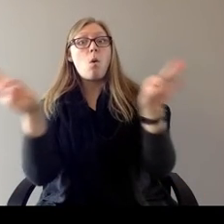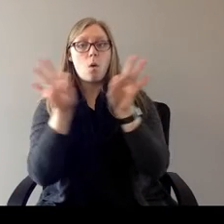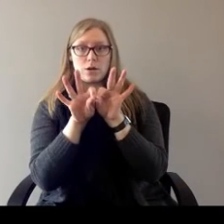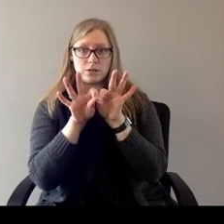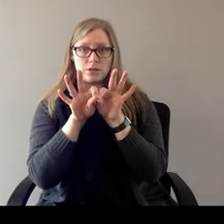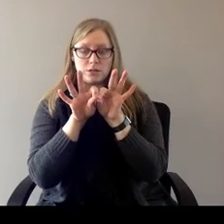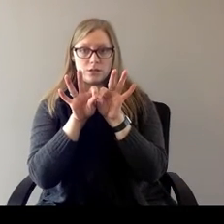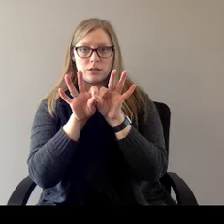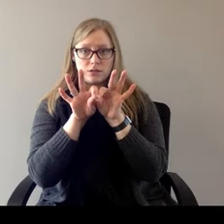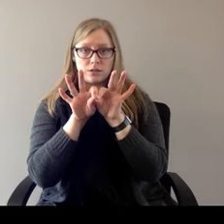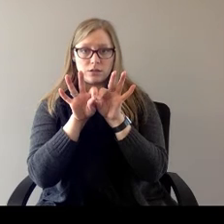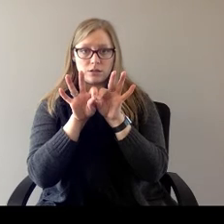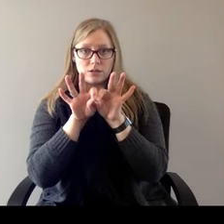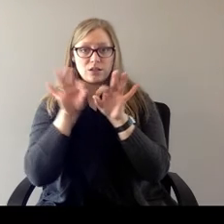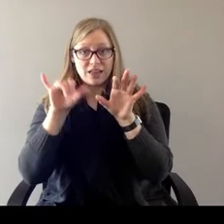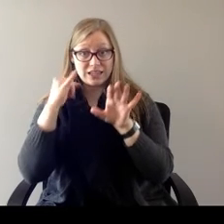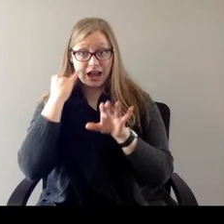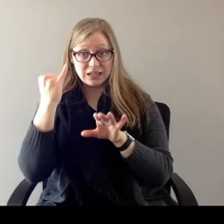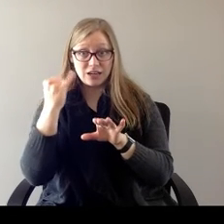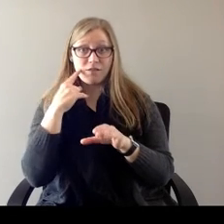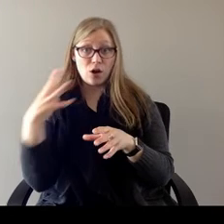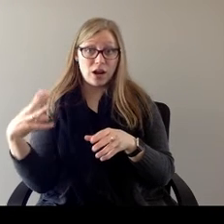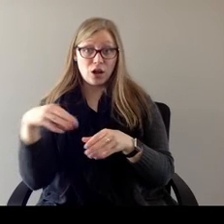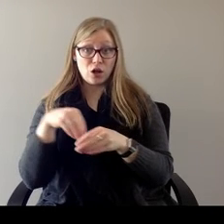idea of an included angle.